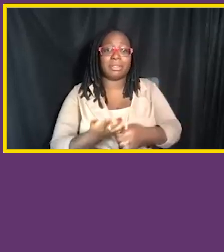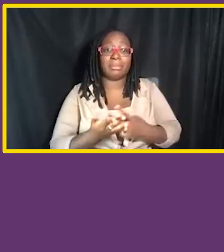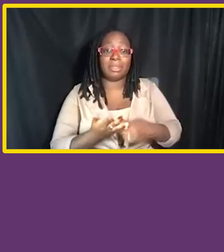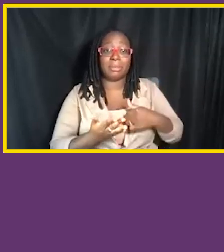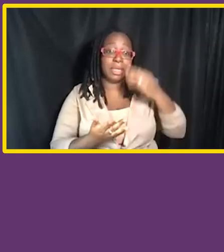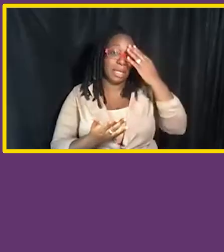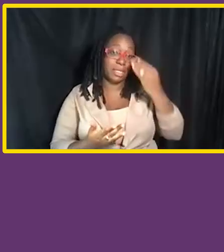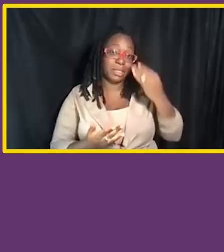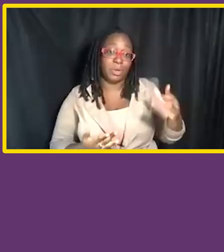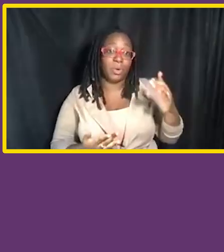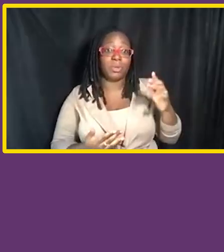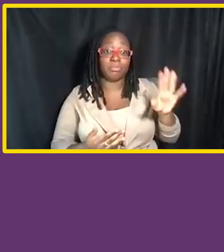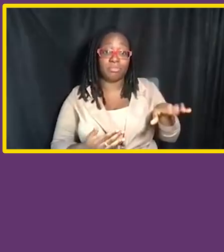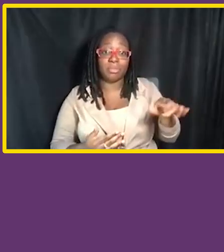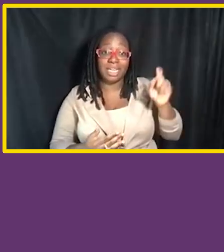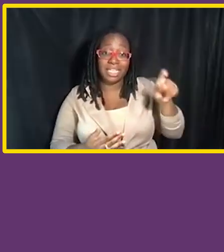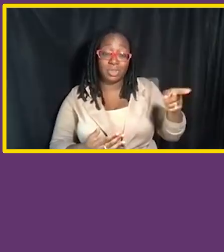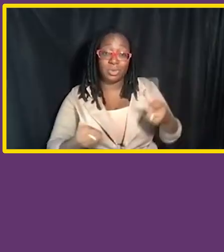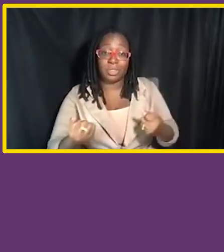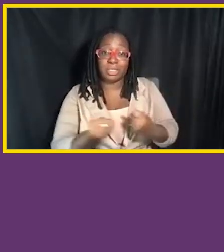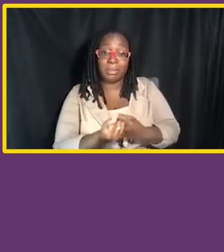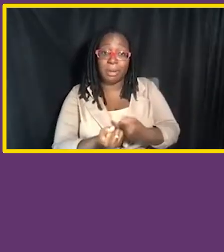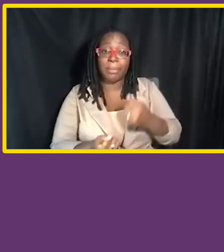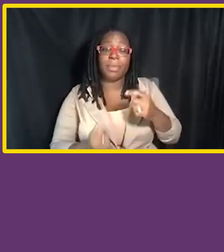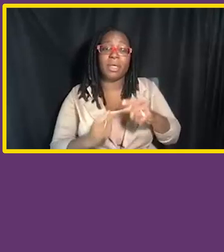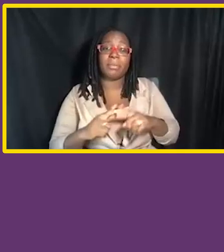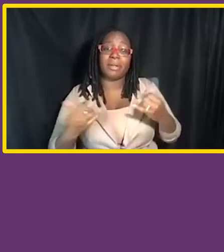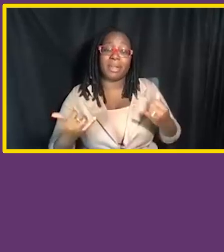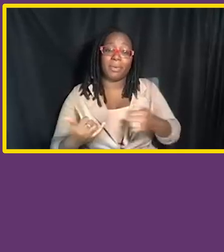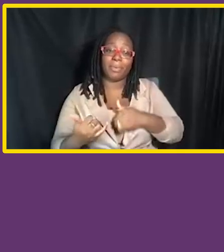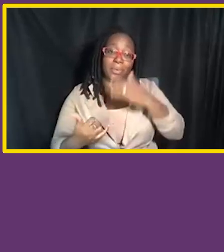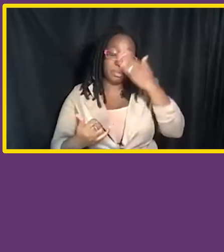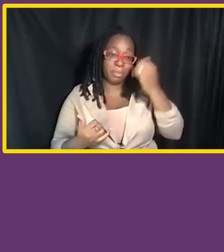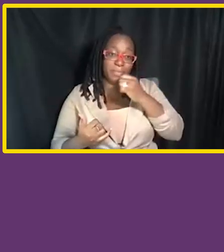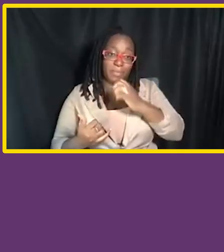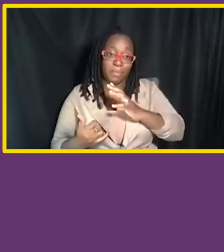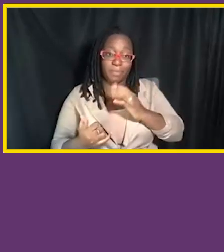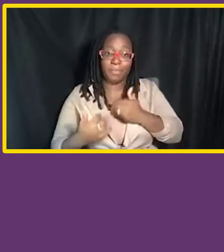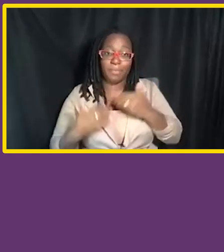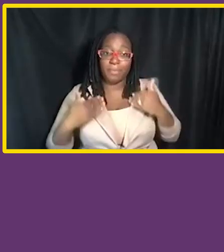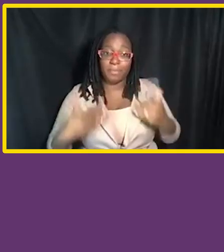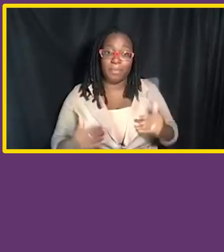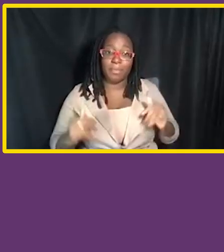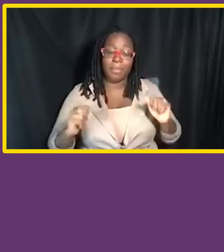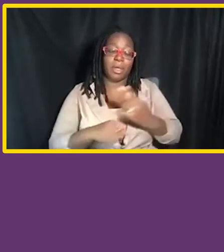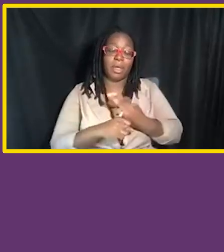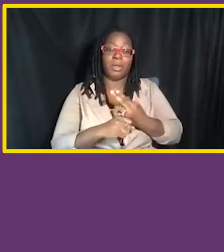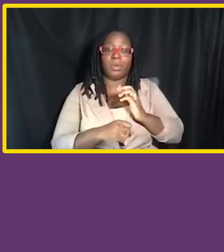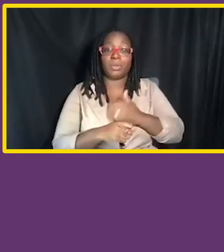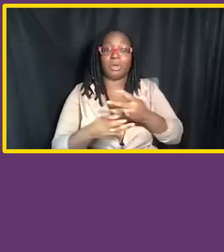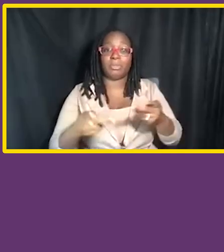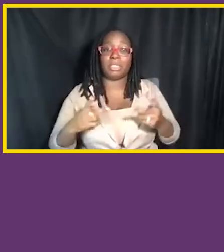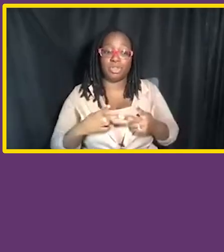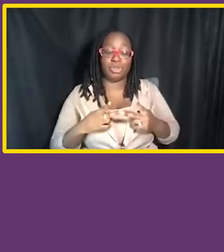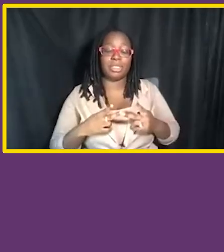with even in our Black bodies, even in our Black women bodies, we get to use our positionality to say, I'm going to teach the